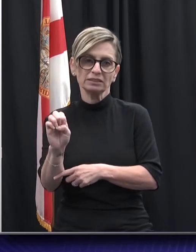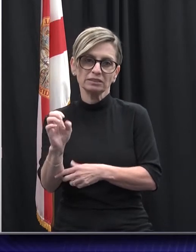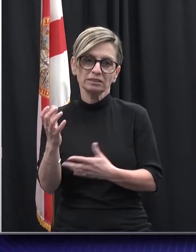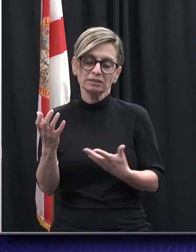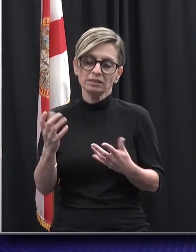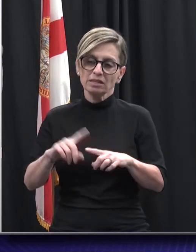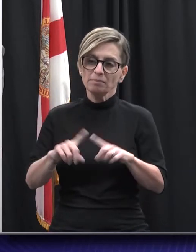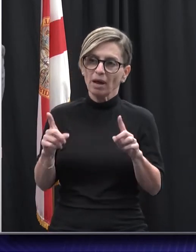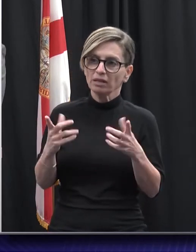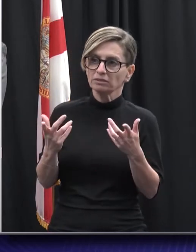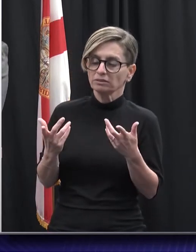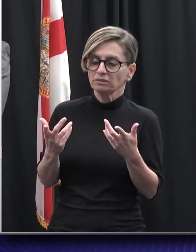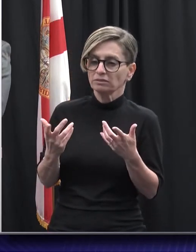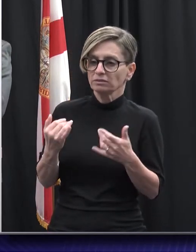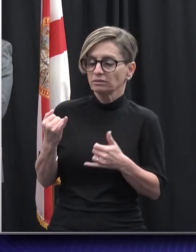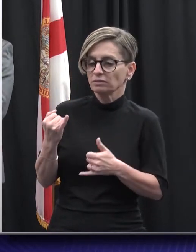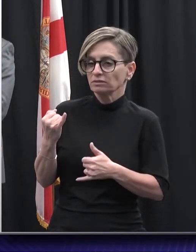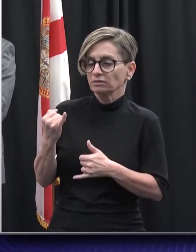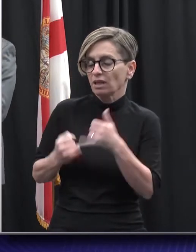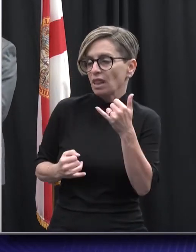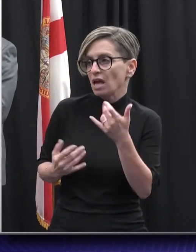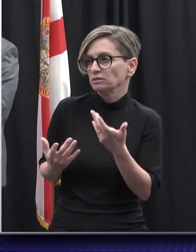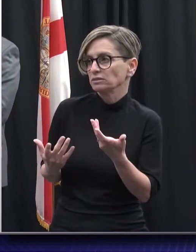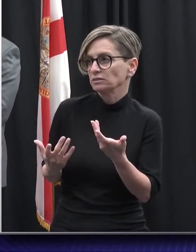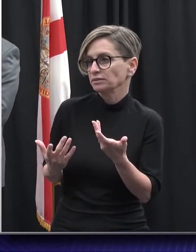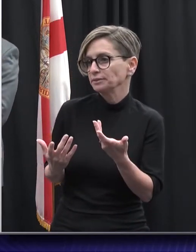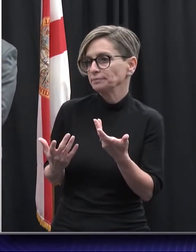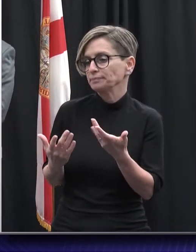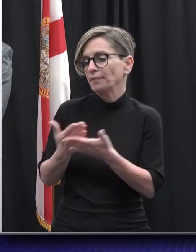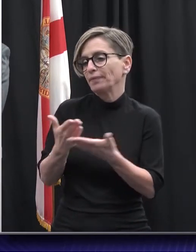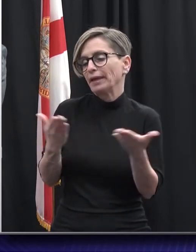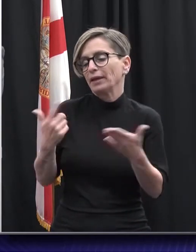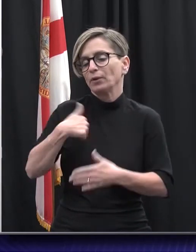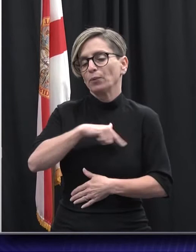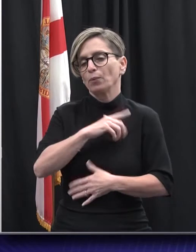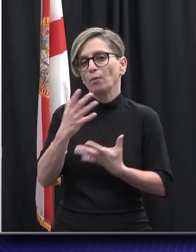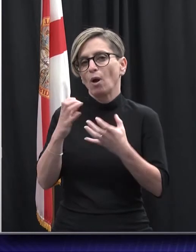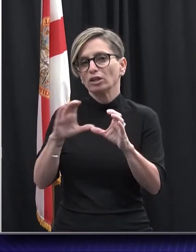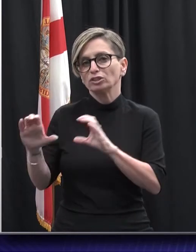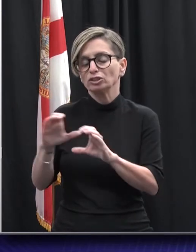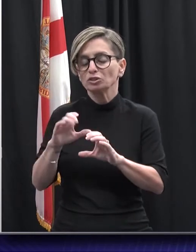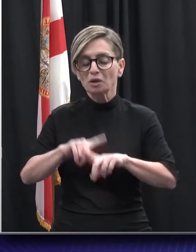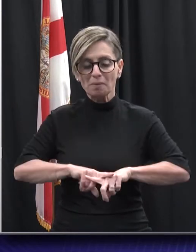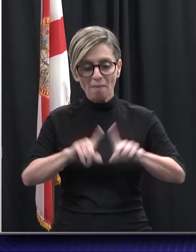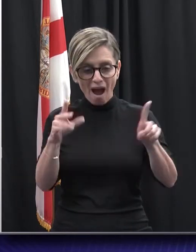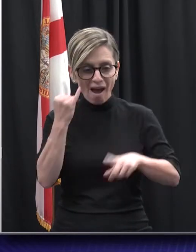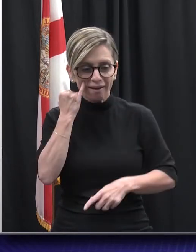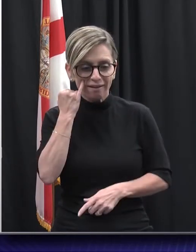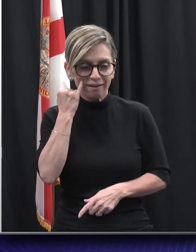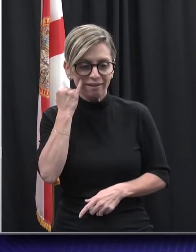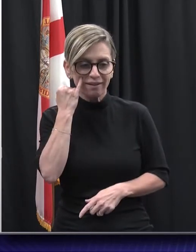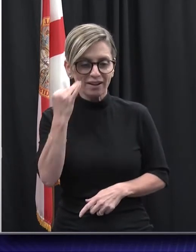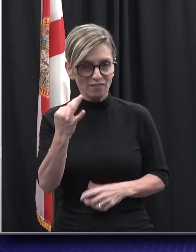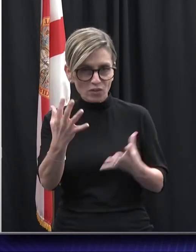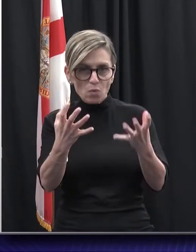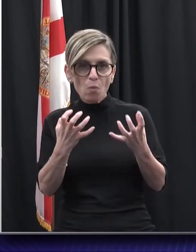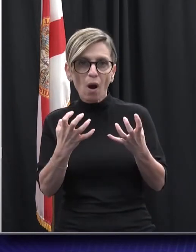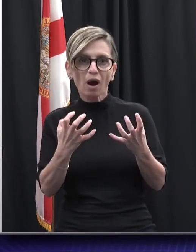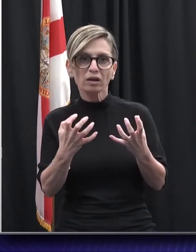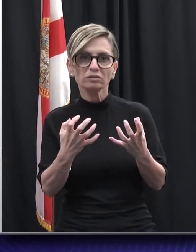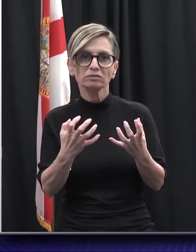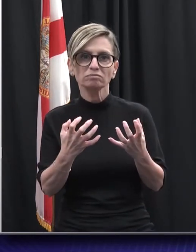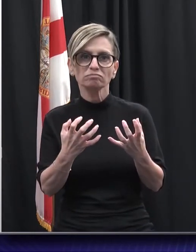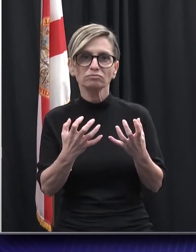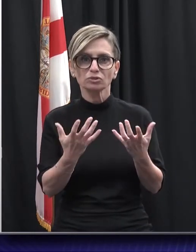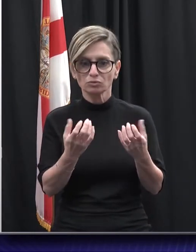would be it. Now, if you're a knucklehead, let me just say, if you are intent on putting others in danger, then